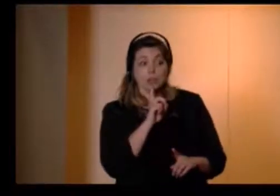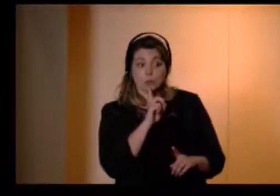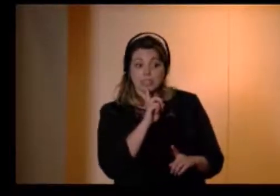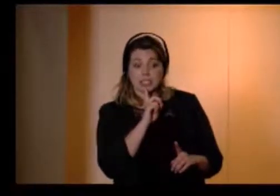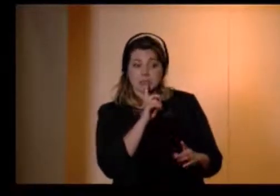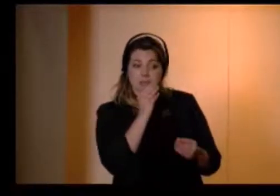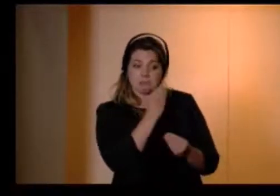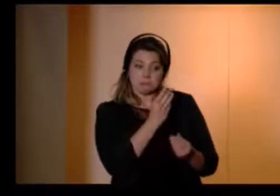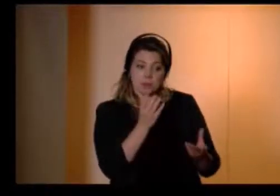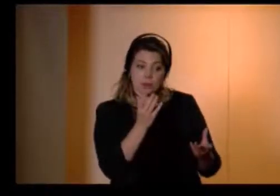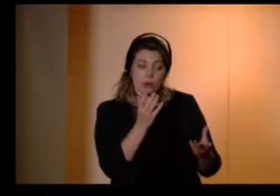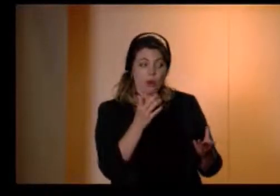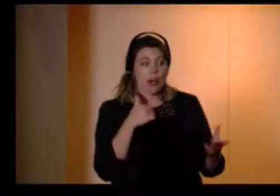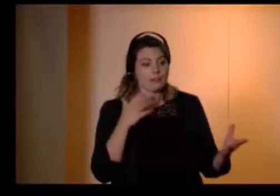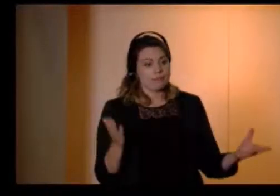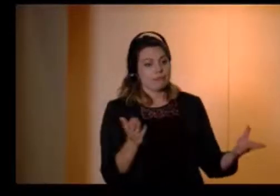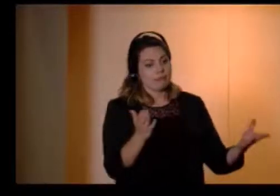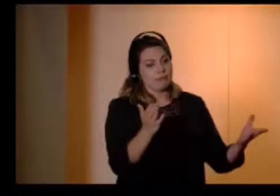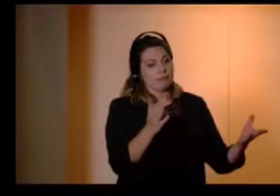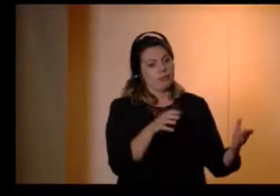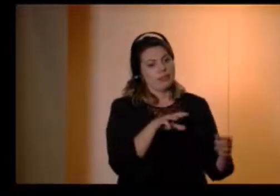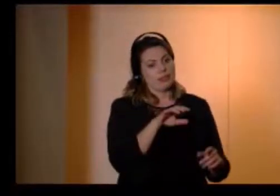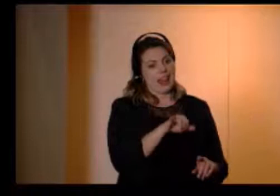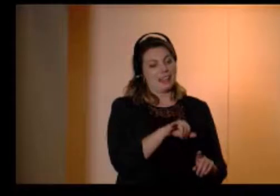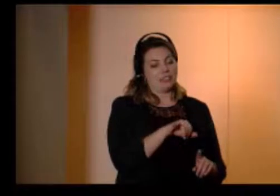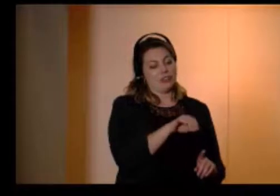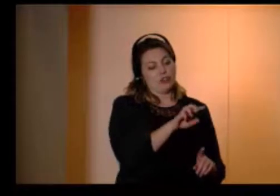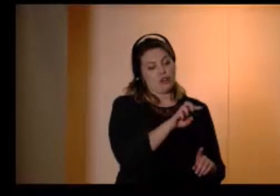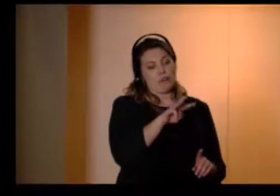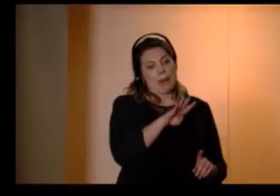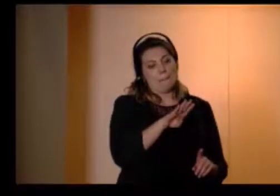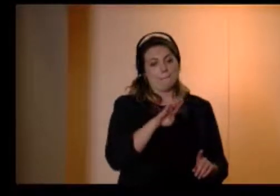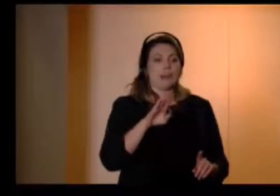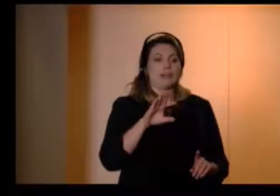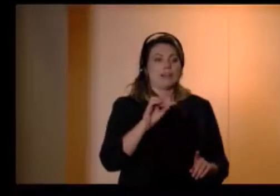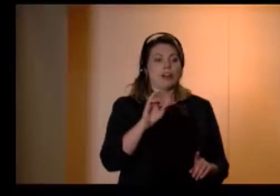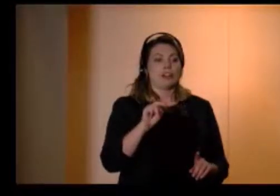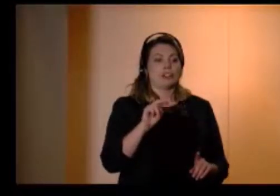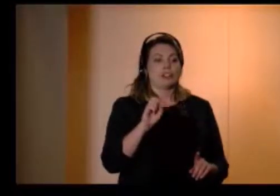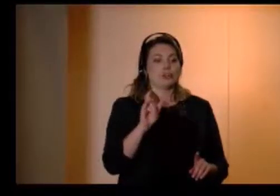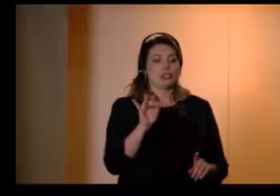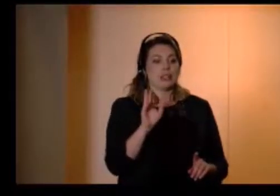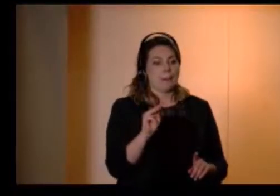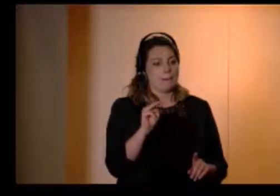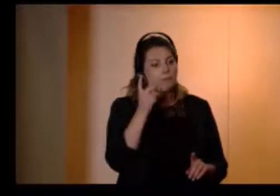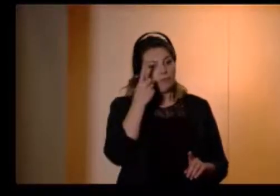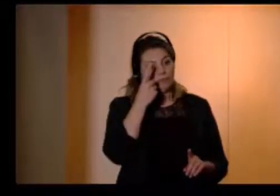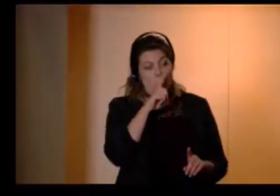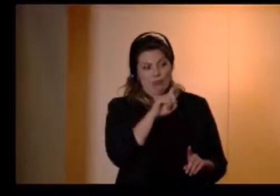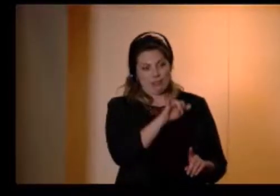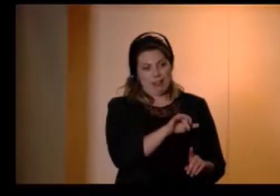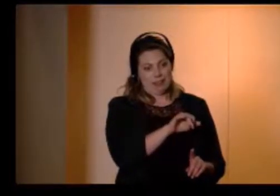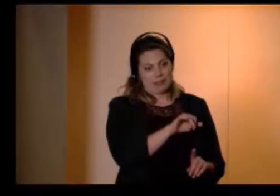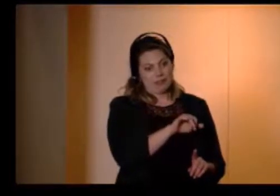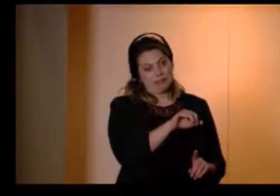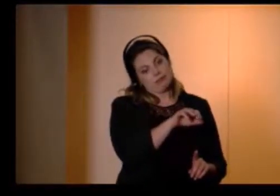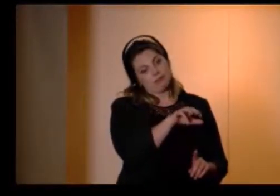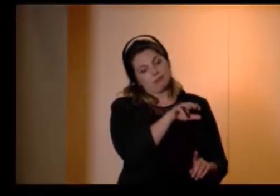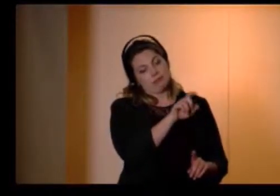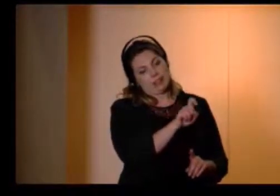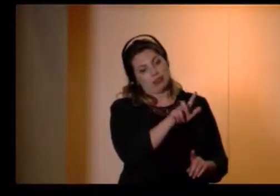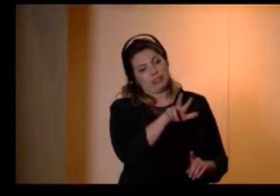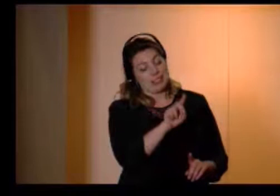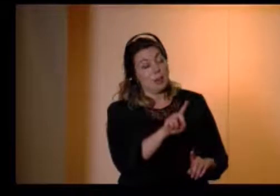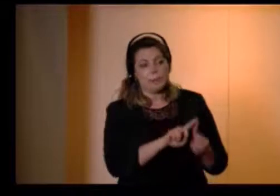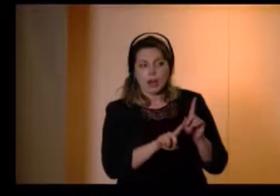that manages the ISO standard for that, but they are a nonprofit, and I don't get anything from them. But I do think it's a great